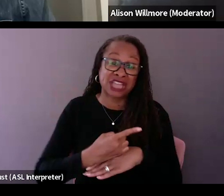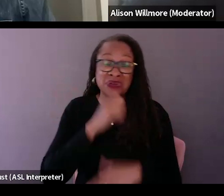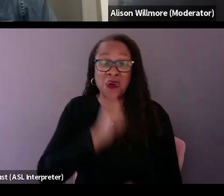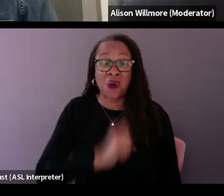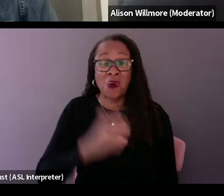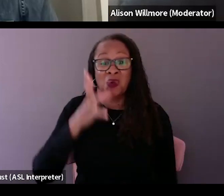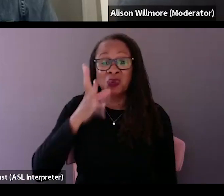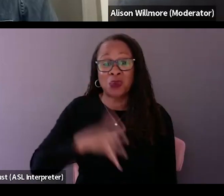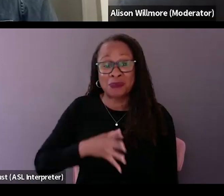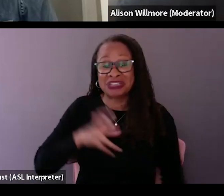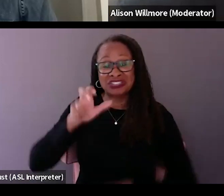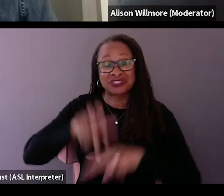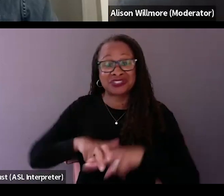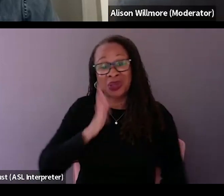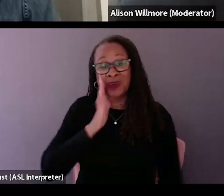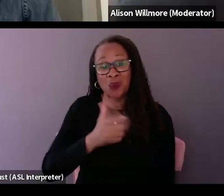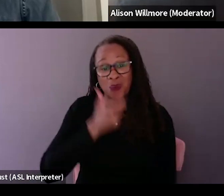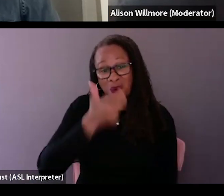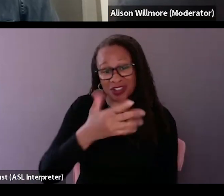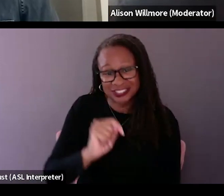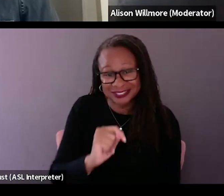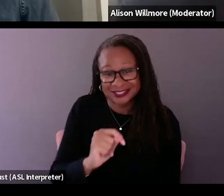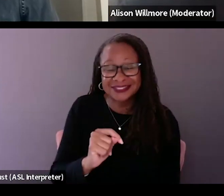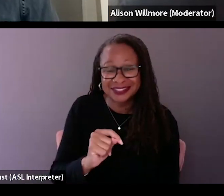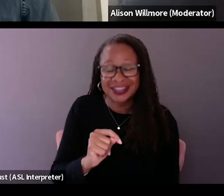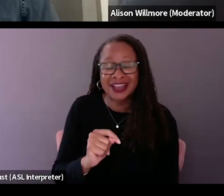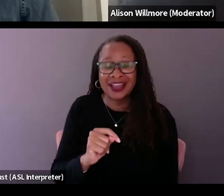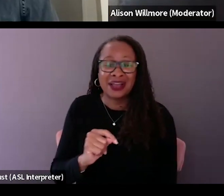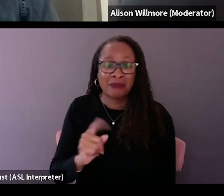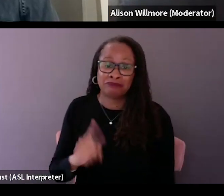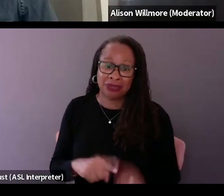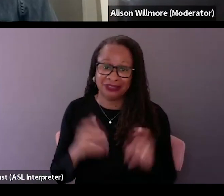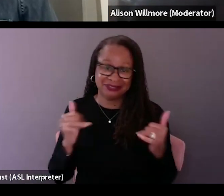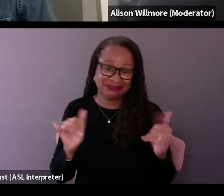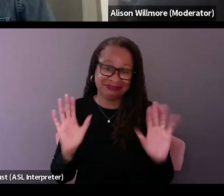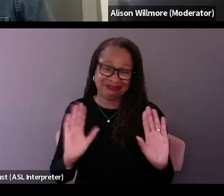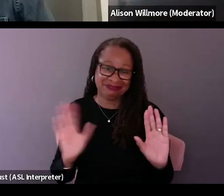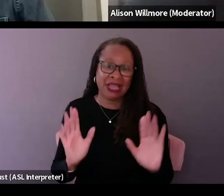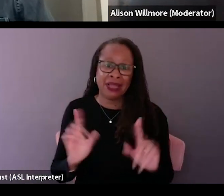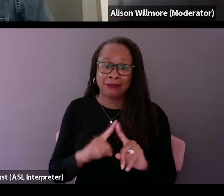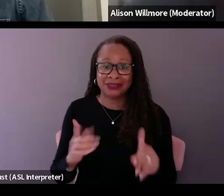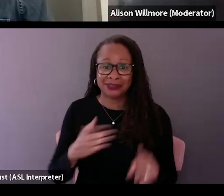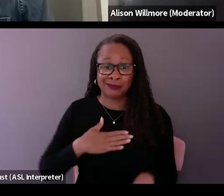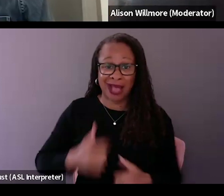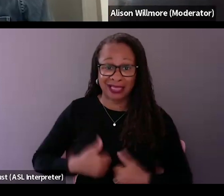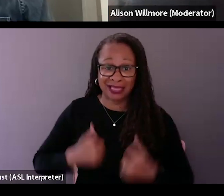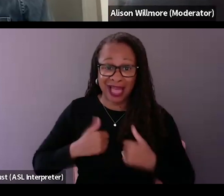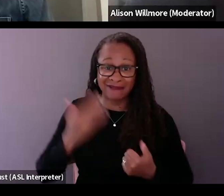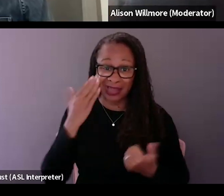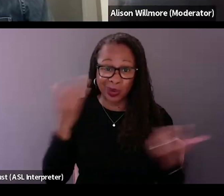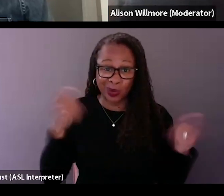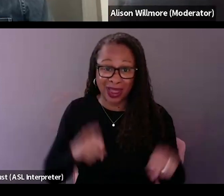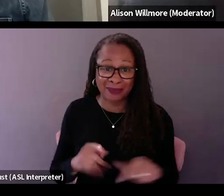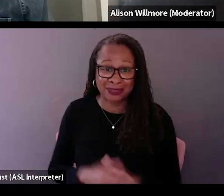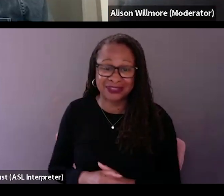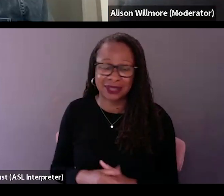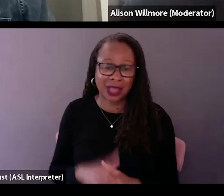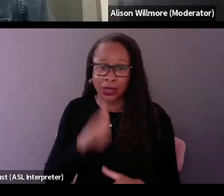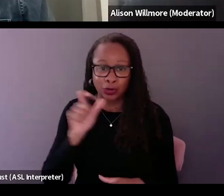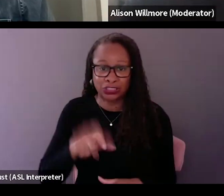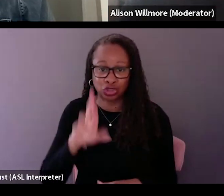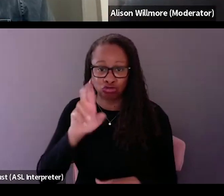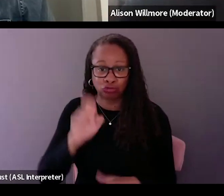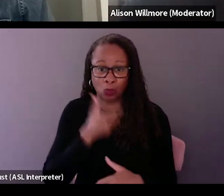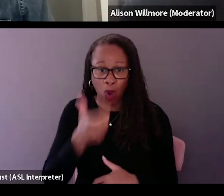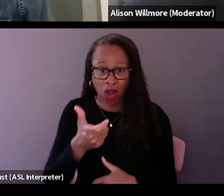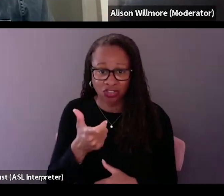in full. But she always says, like, it's my life. Like, I know what happened. I don't need to rewatch it. And that's just so, I mean, that's why